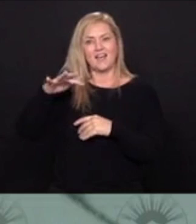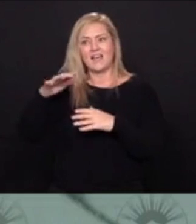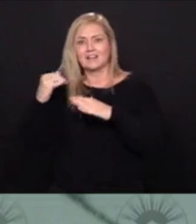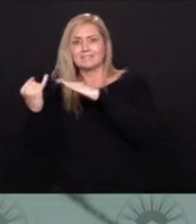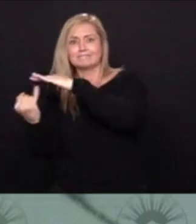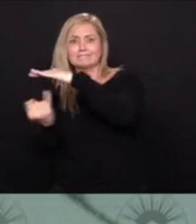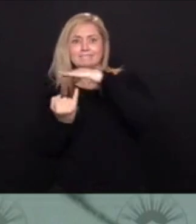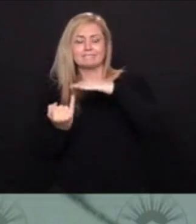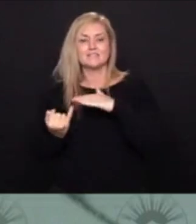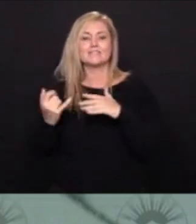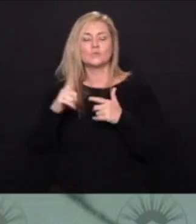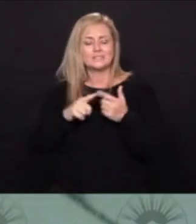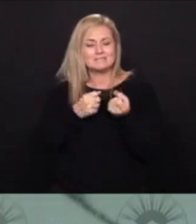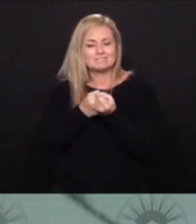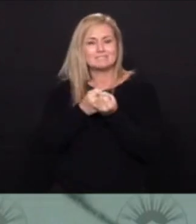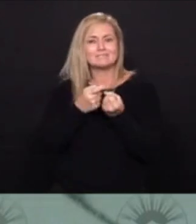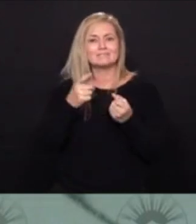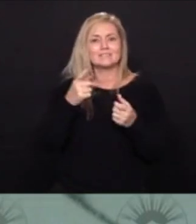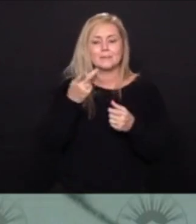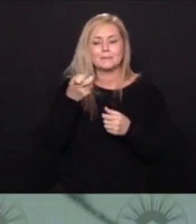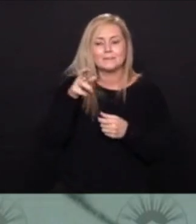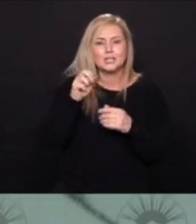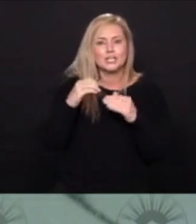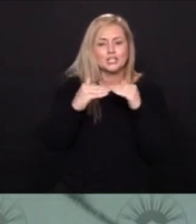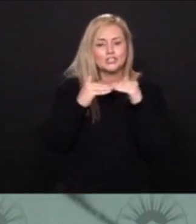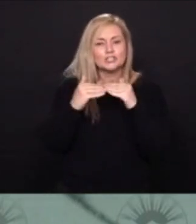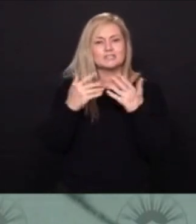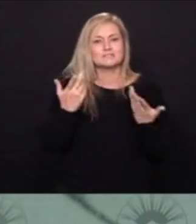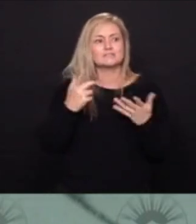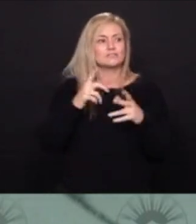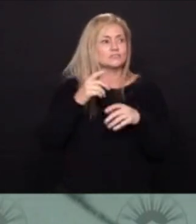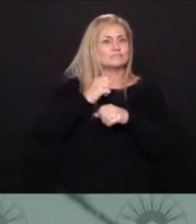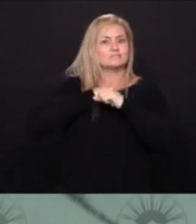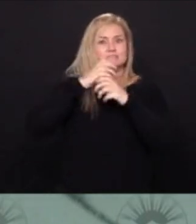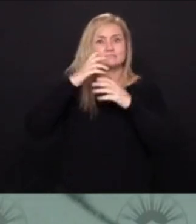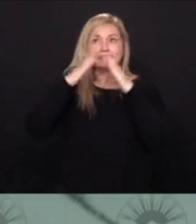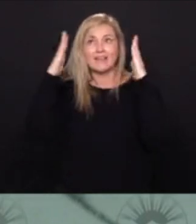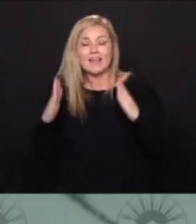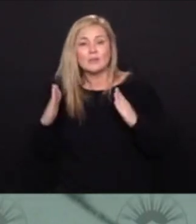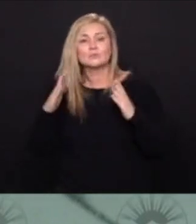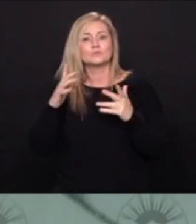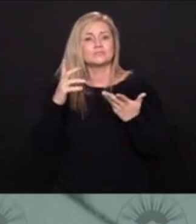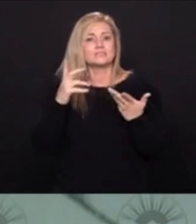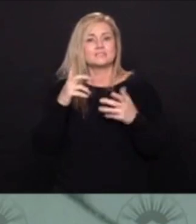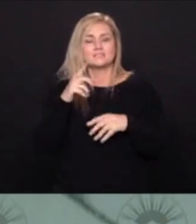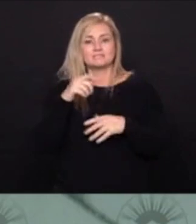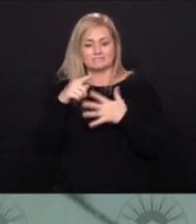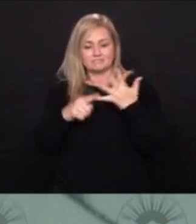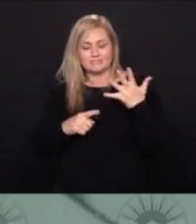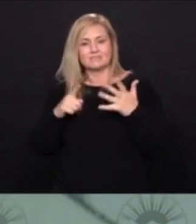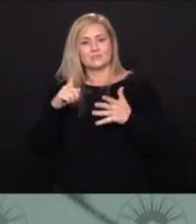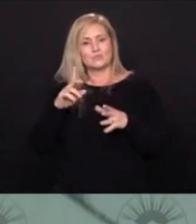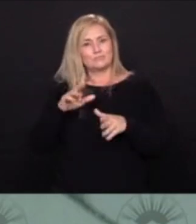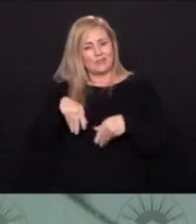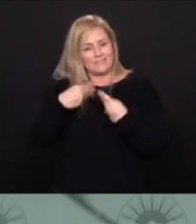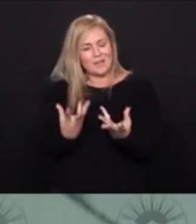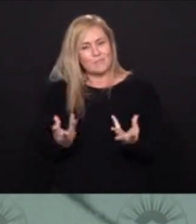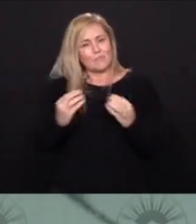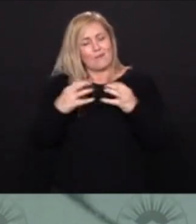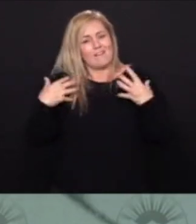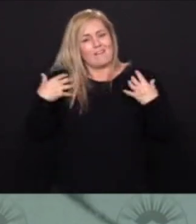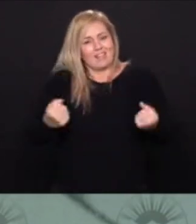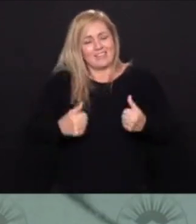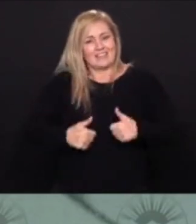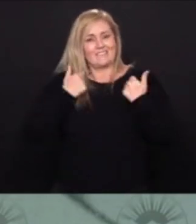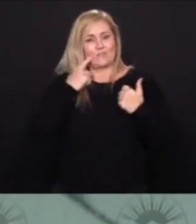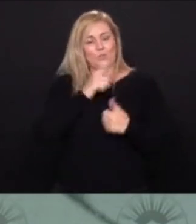and thinning out shelters to ensure better physical distancing that is about bringing healthy living to these communities. It is